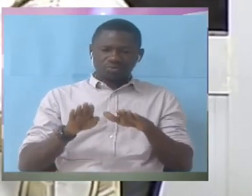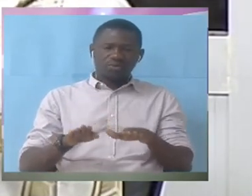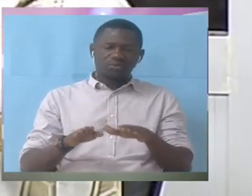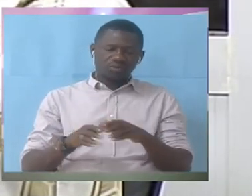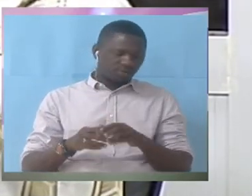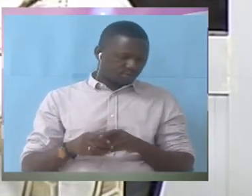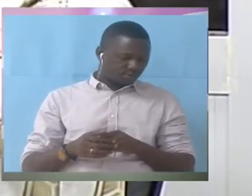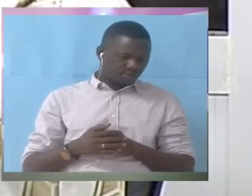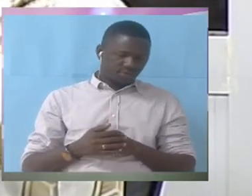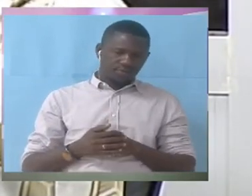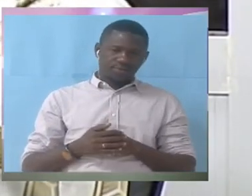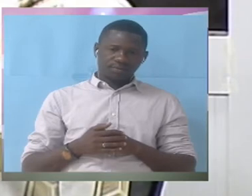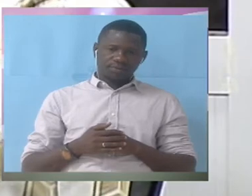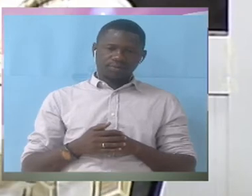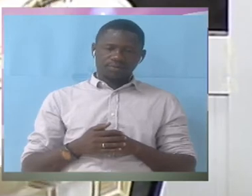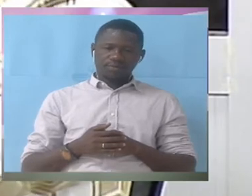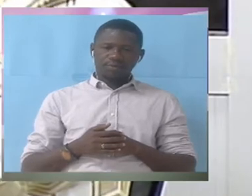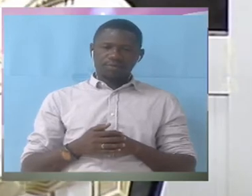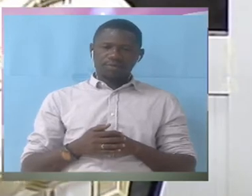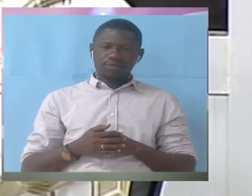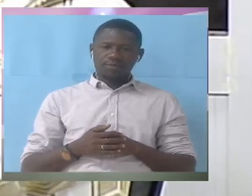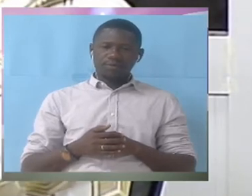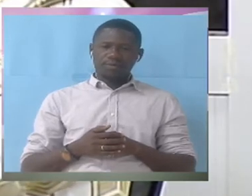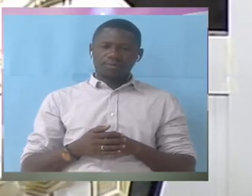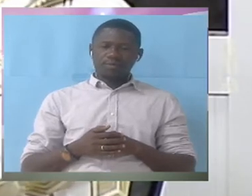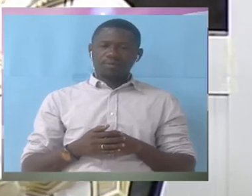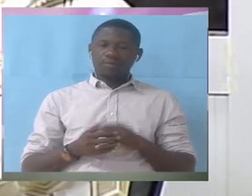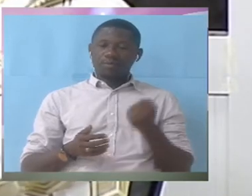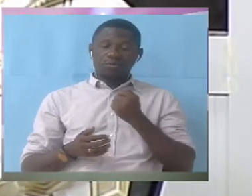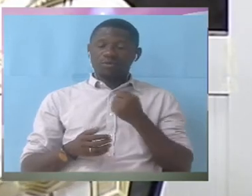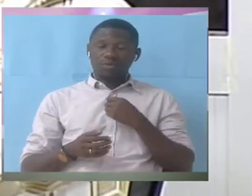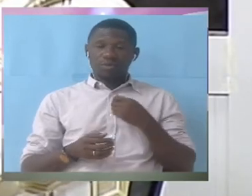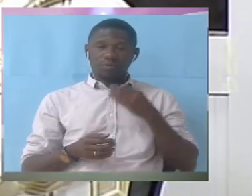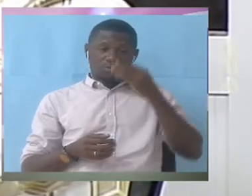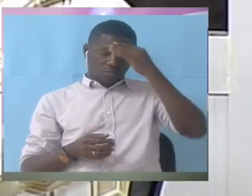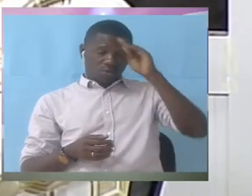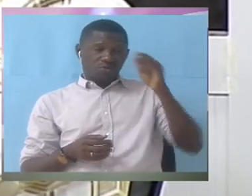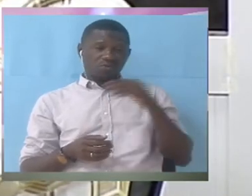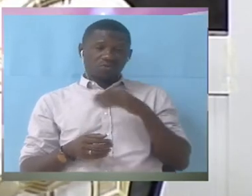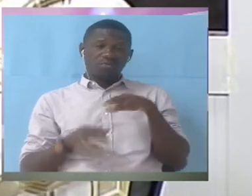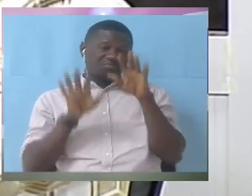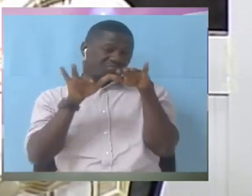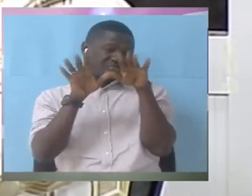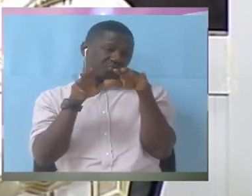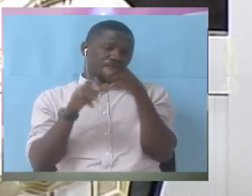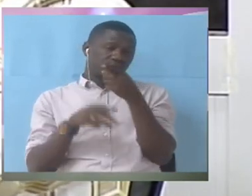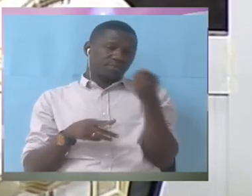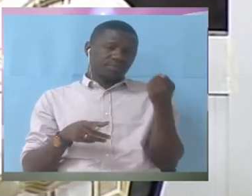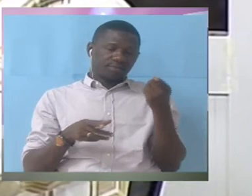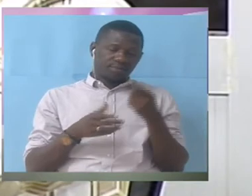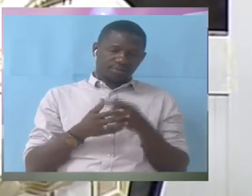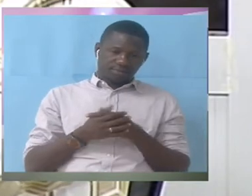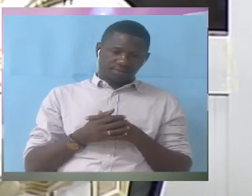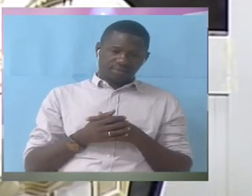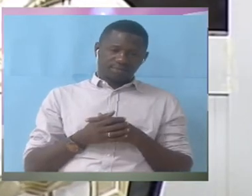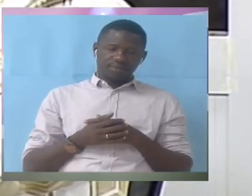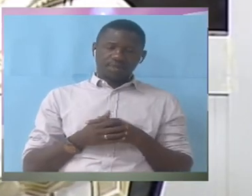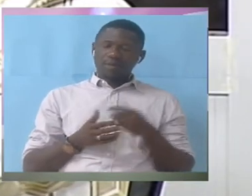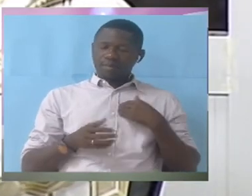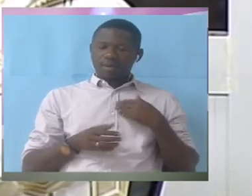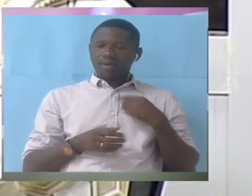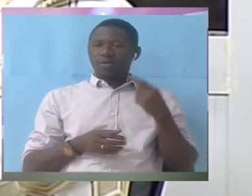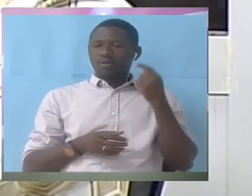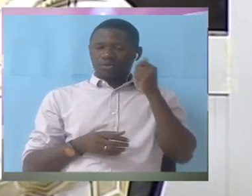pour ma dimbali ko mum na dal the boys used to bully him ñene boys dañ ko daan ñaawal and I used